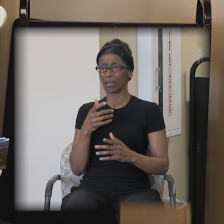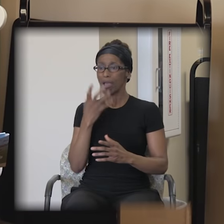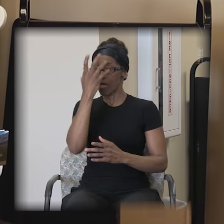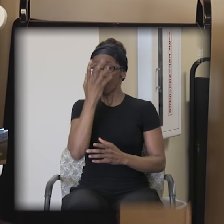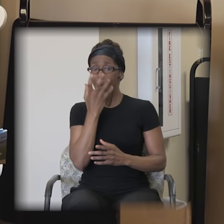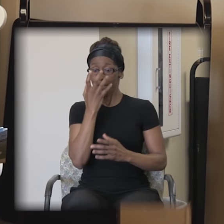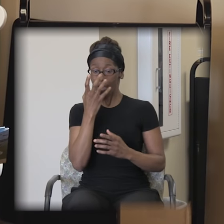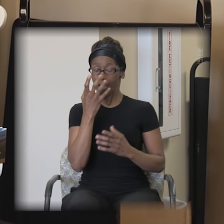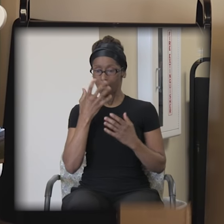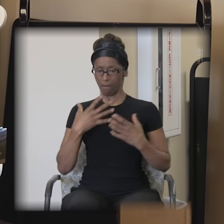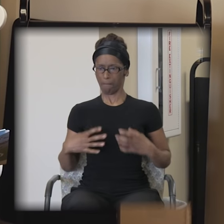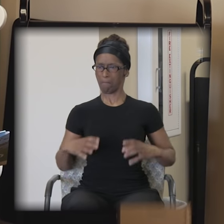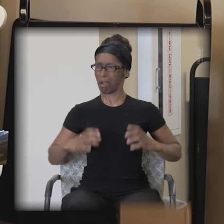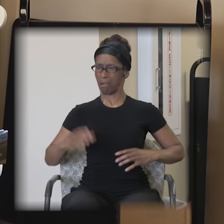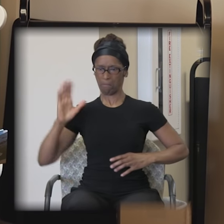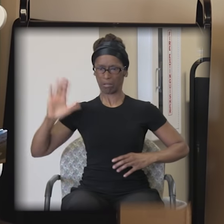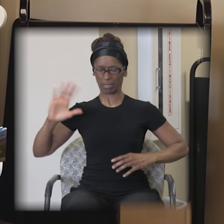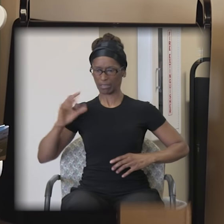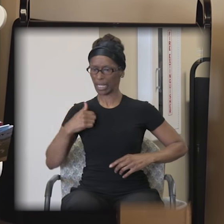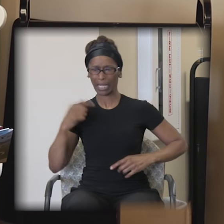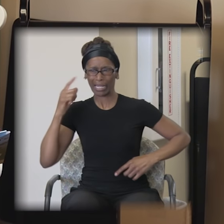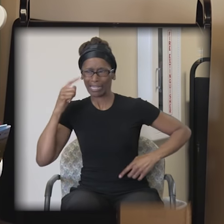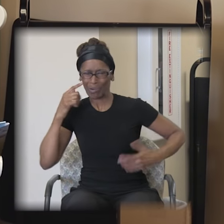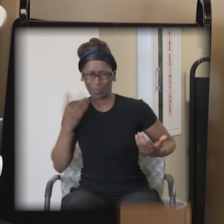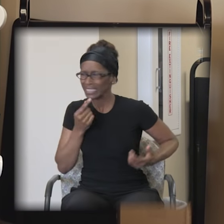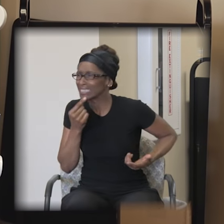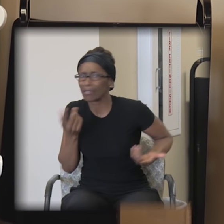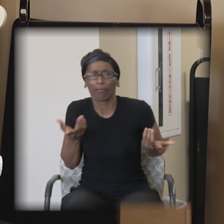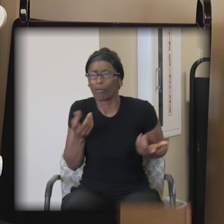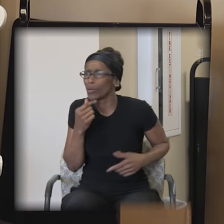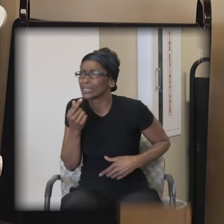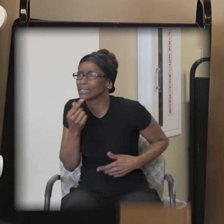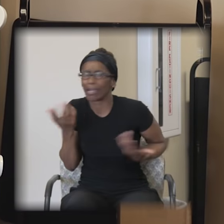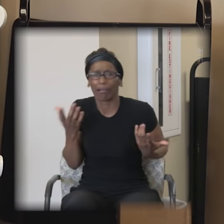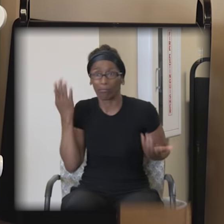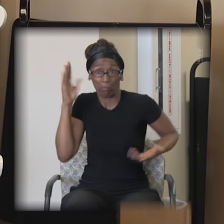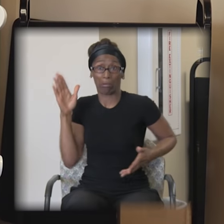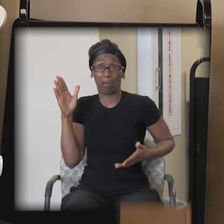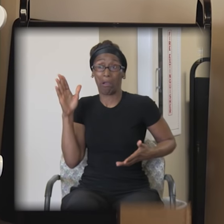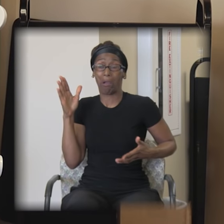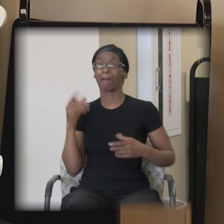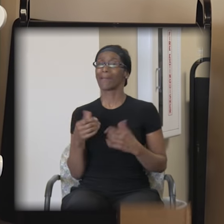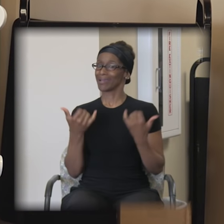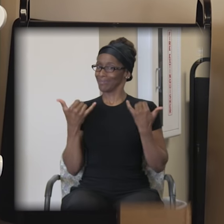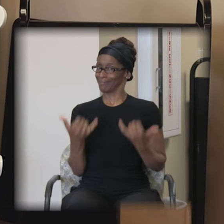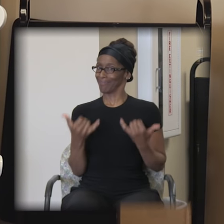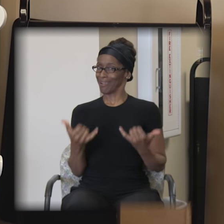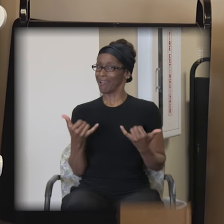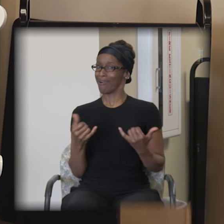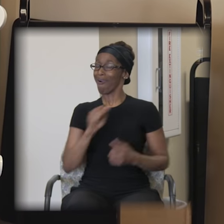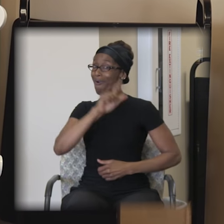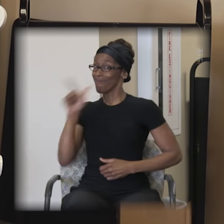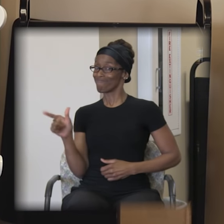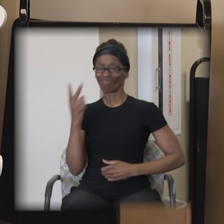from the back of the bleachers was hard to do. Now even the farthest member of the crowd could see the signals.